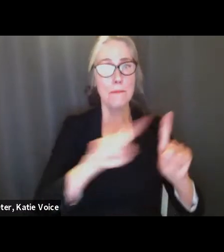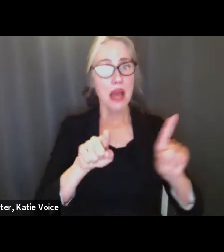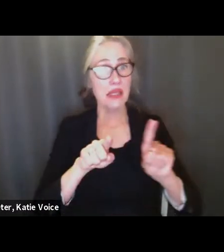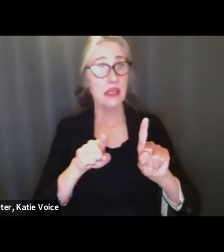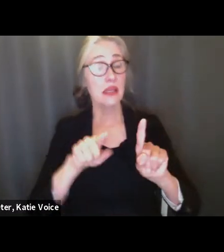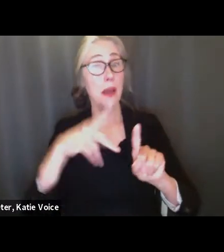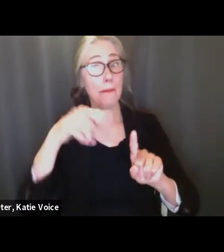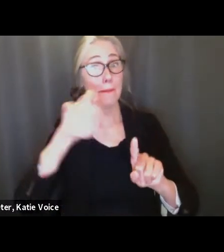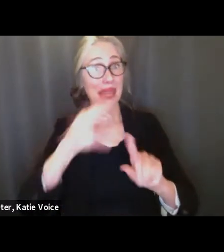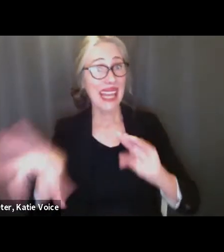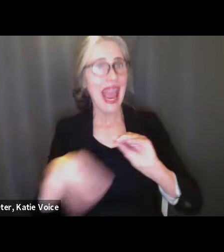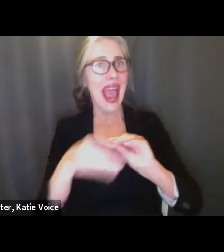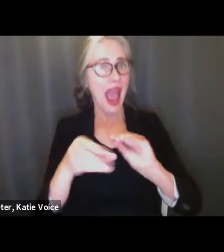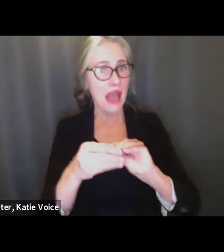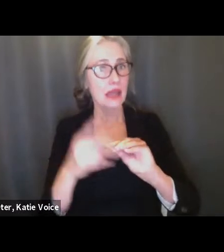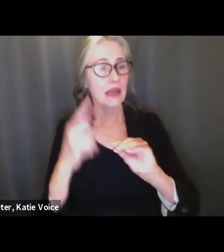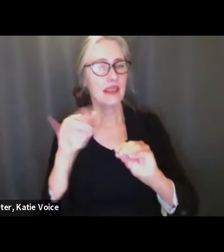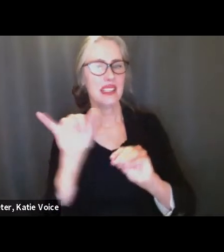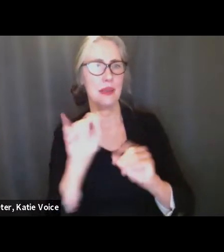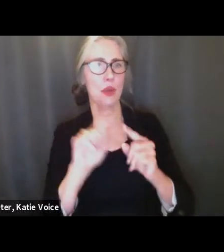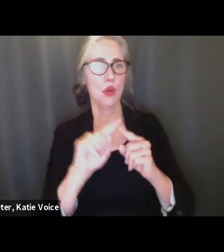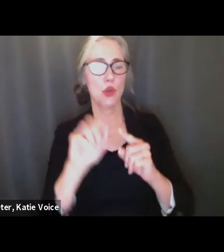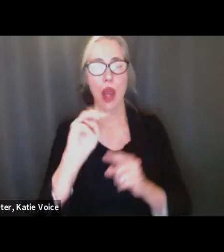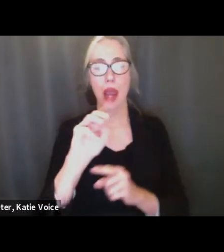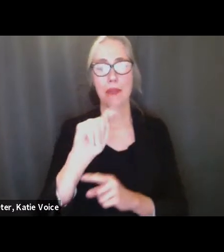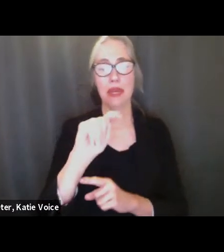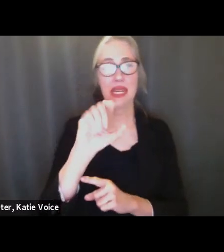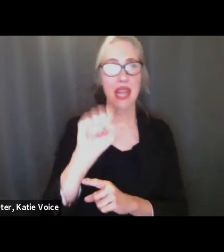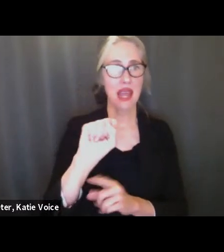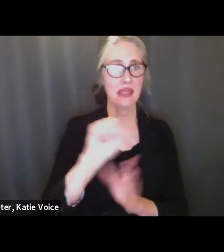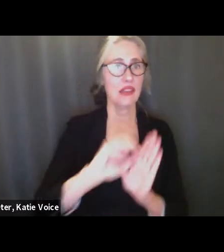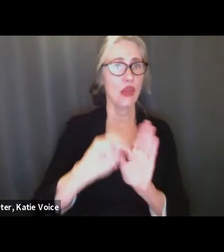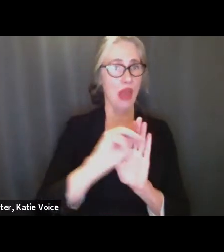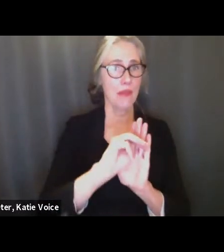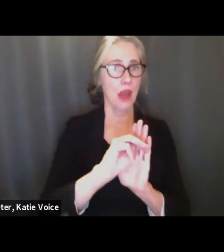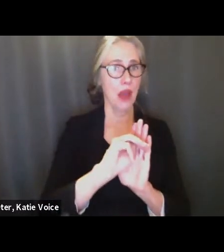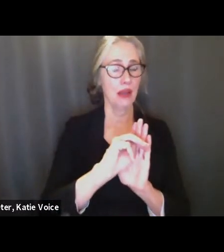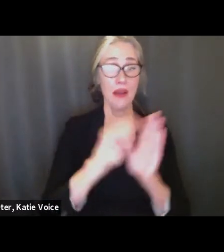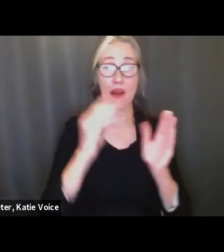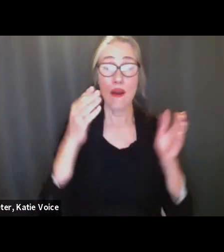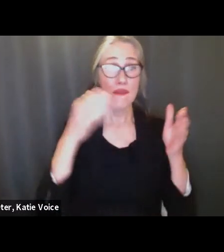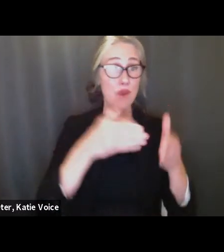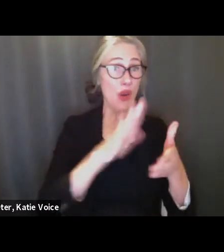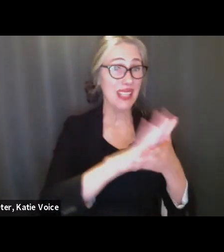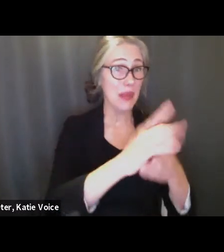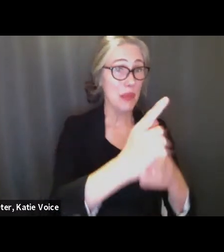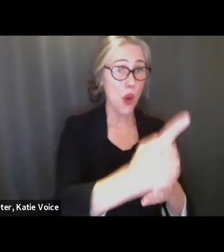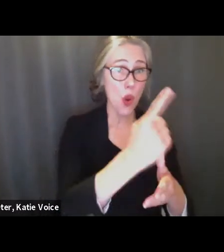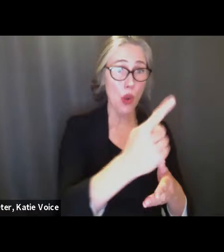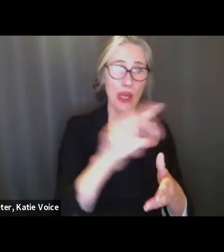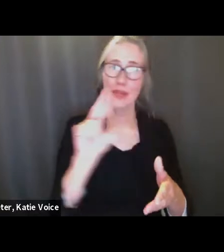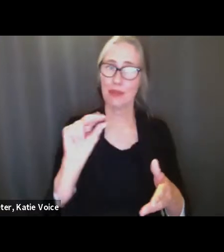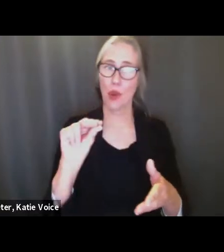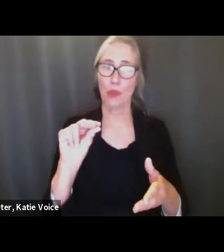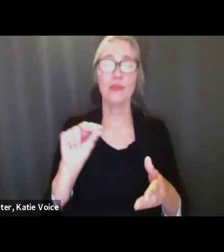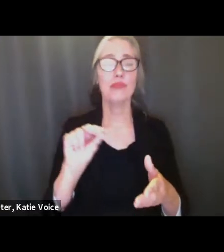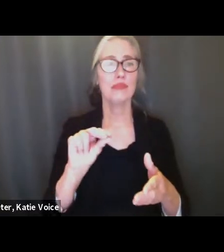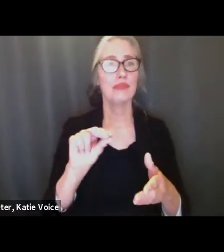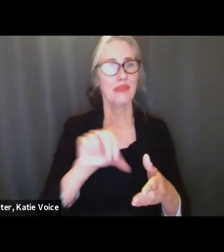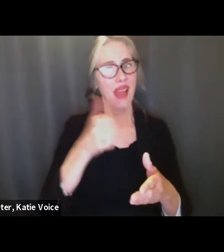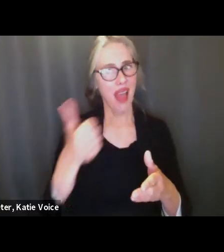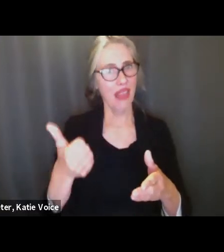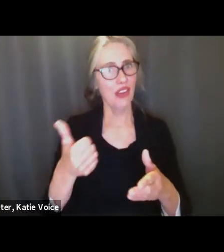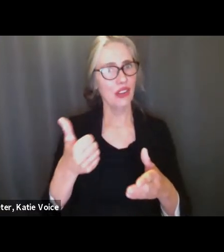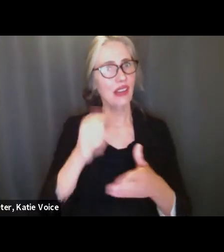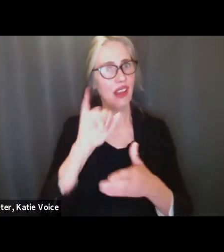the MTS model, which is it's not just focusing on academics. This one right here, we're still deciding whether